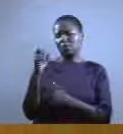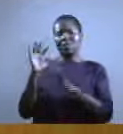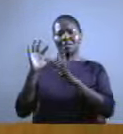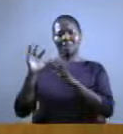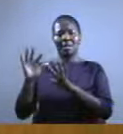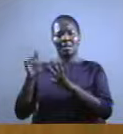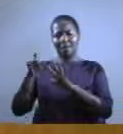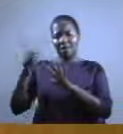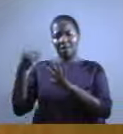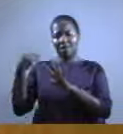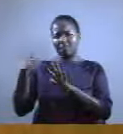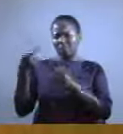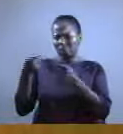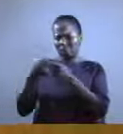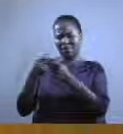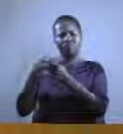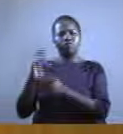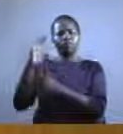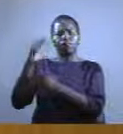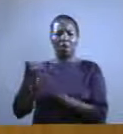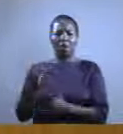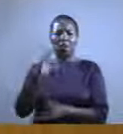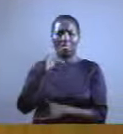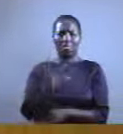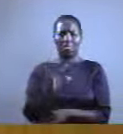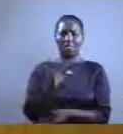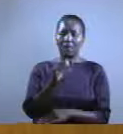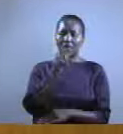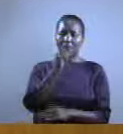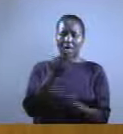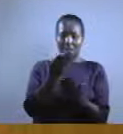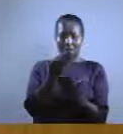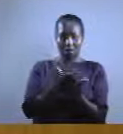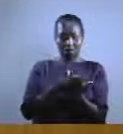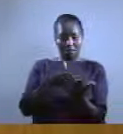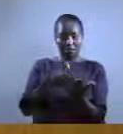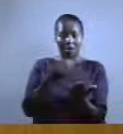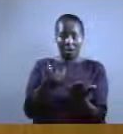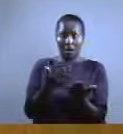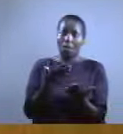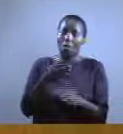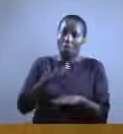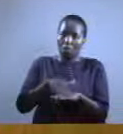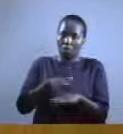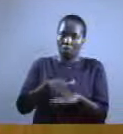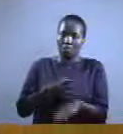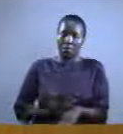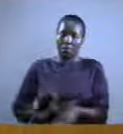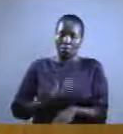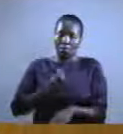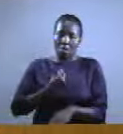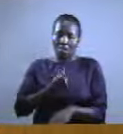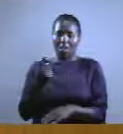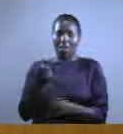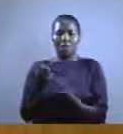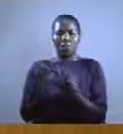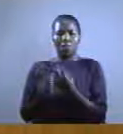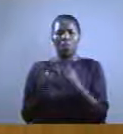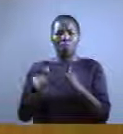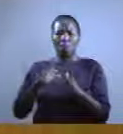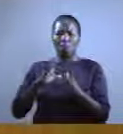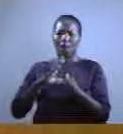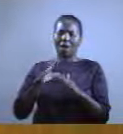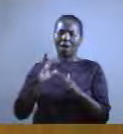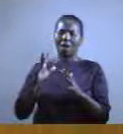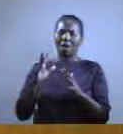for the subsidy. But, Speaker, in its current form, it might let the young people of South Africa and the poor down because of the watered-down versions